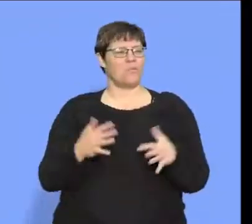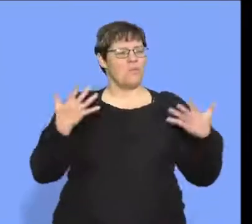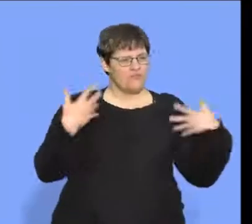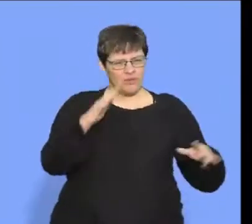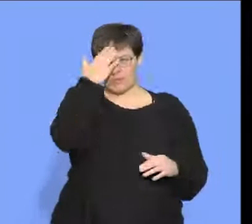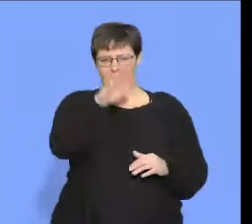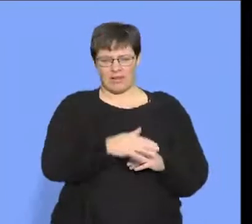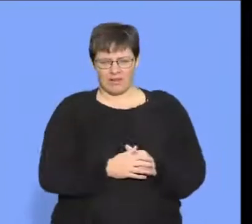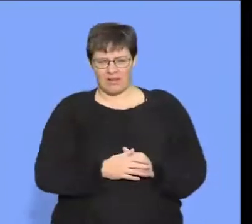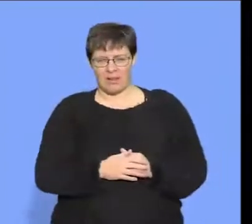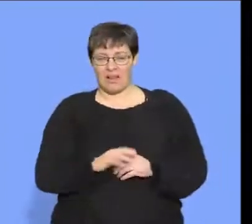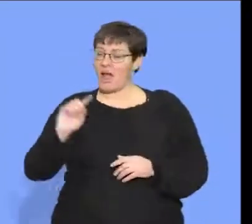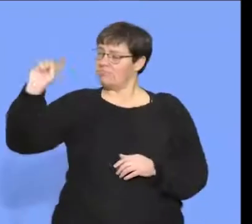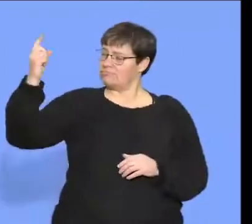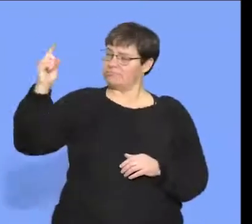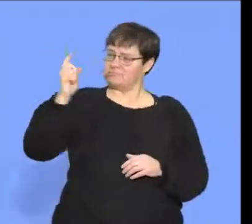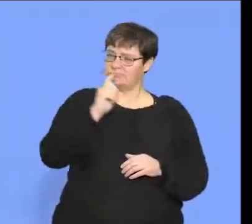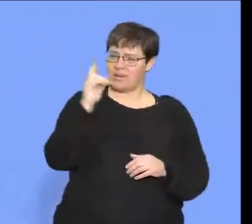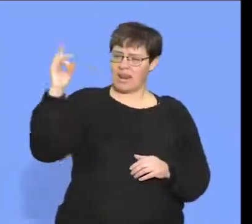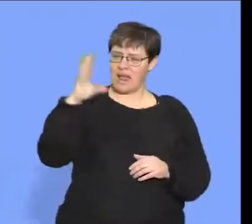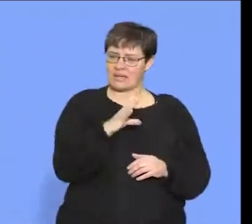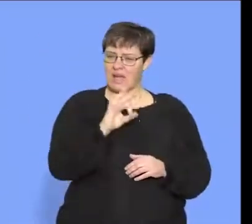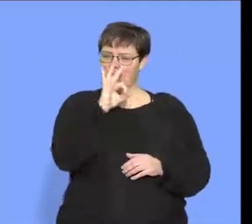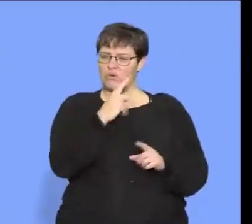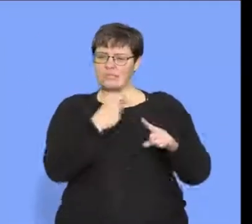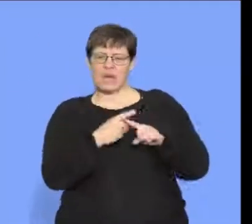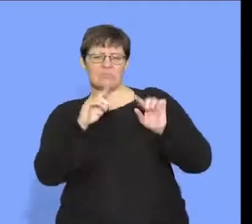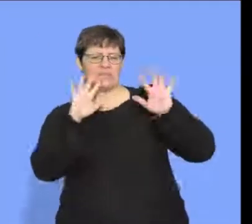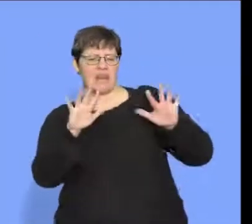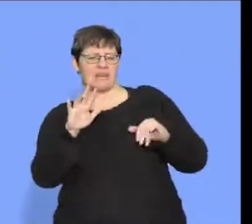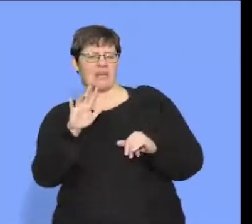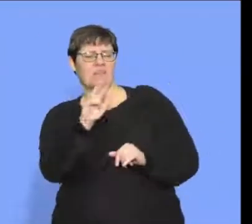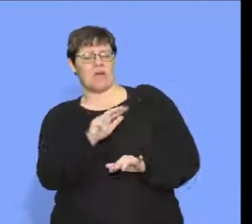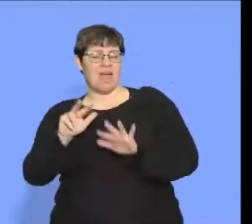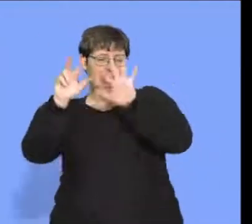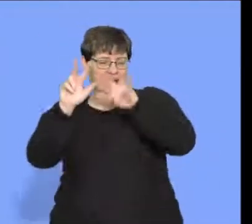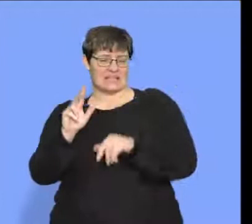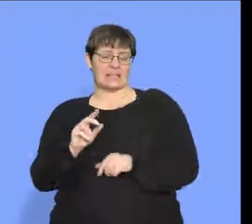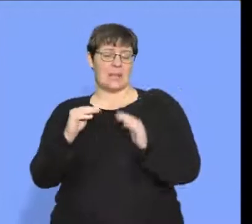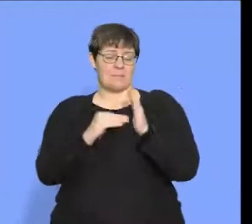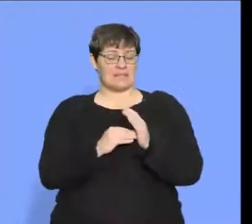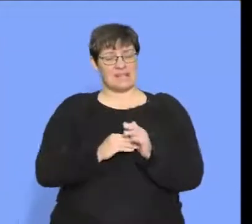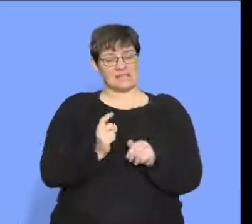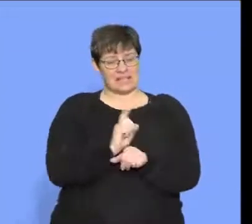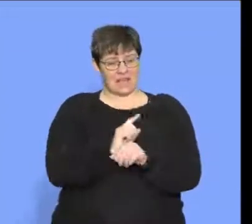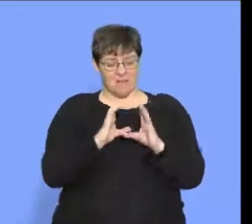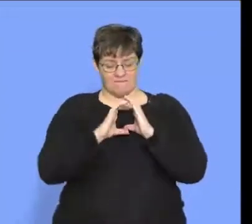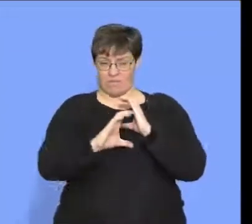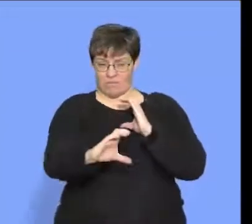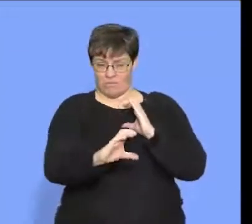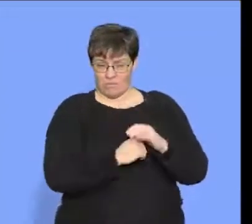So we already know that light travels at 3 times 10 to the power of 8 meters per second in a